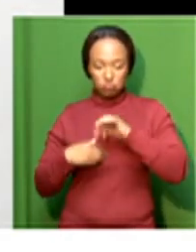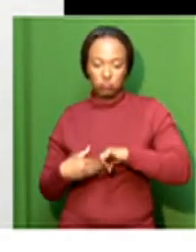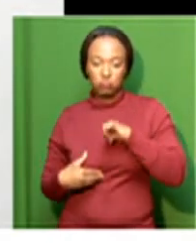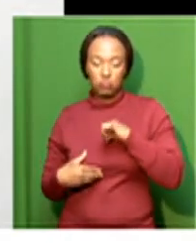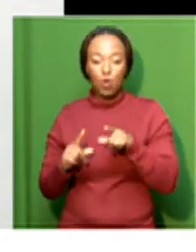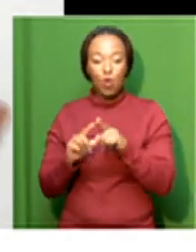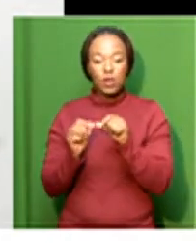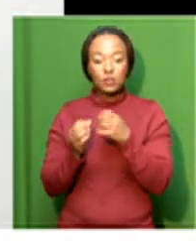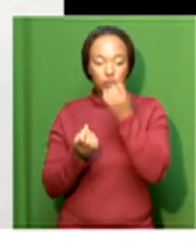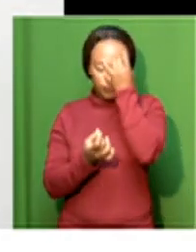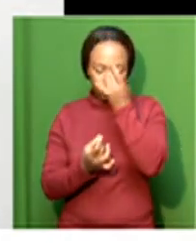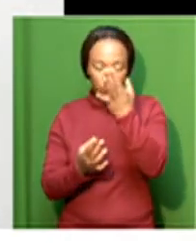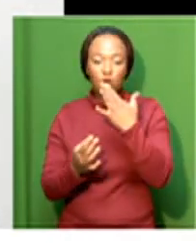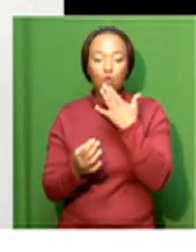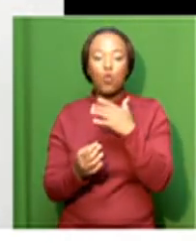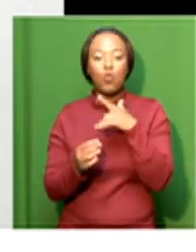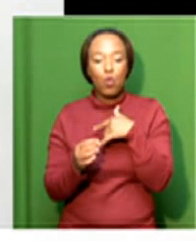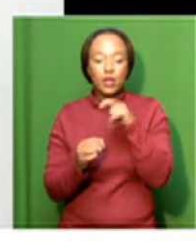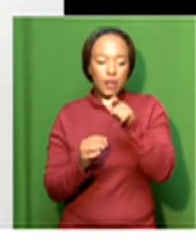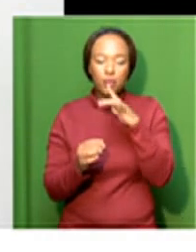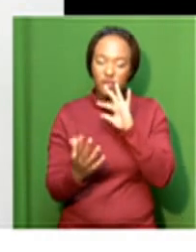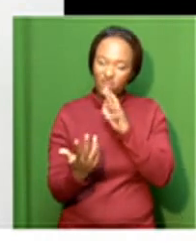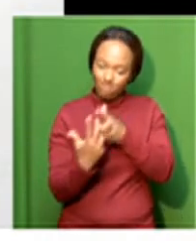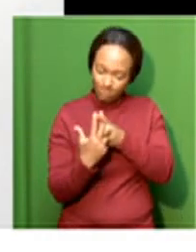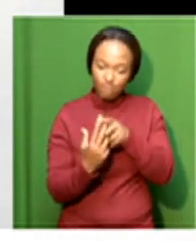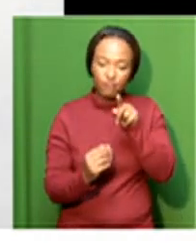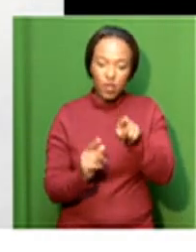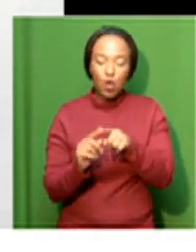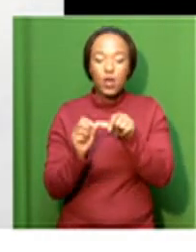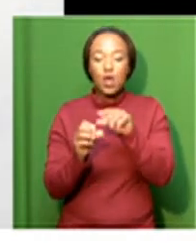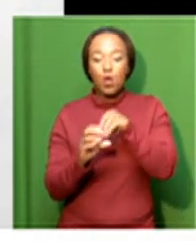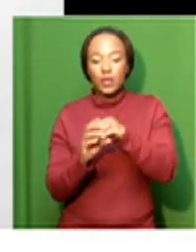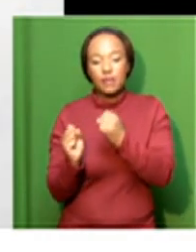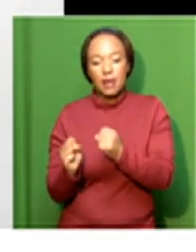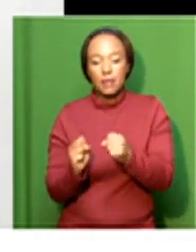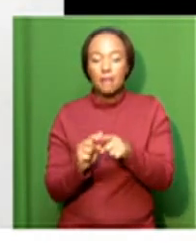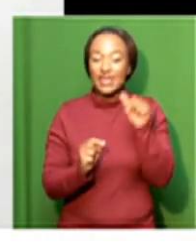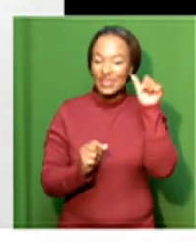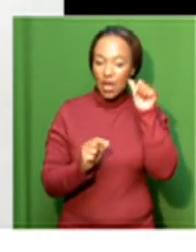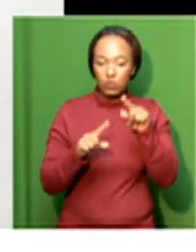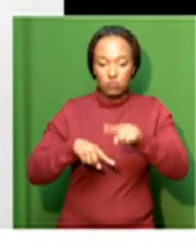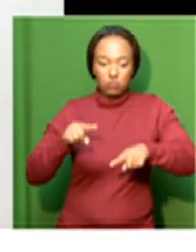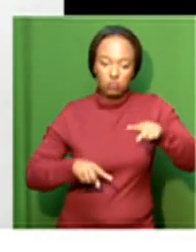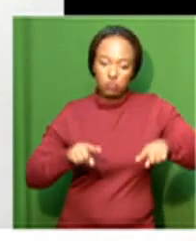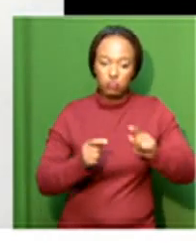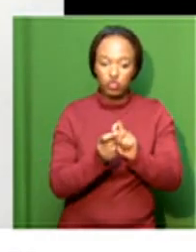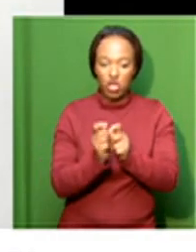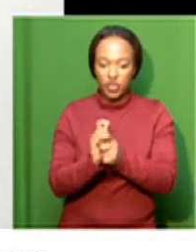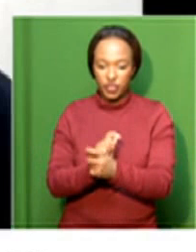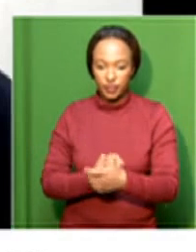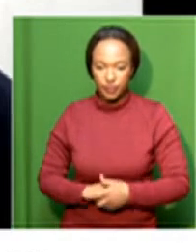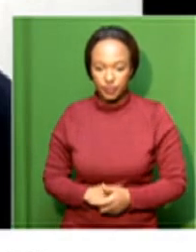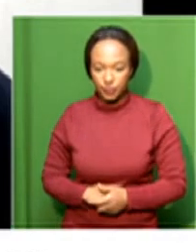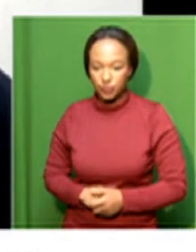delivering the message that people relate to. So for me, it's always been the content that remains the same, but the sound always changes. You came up with your